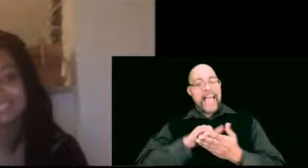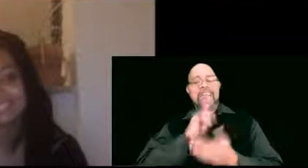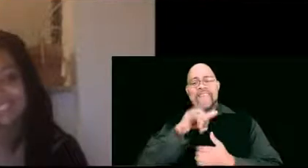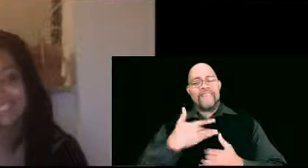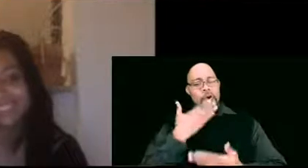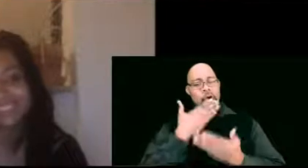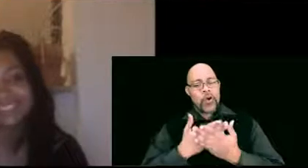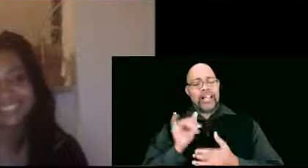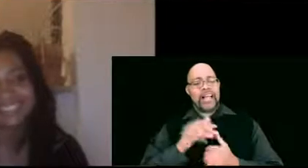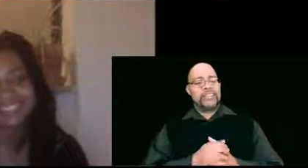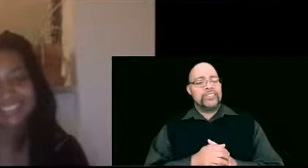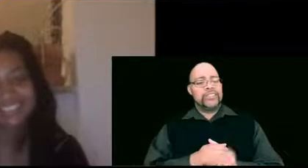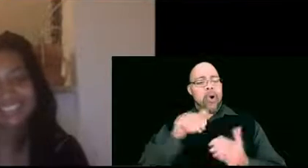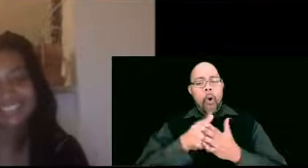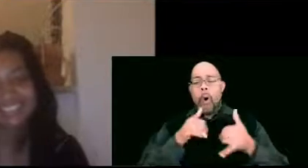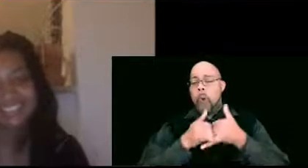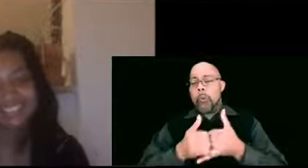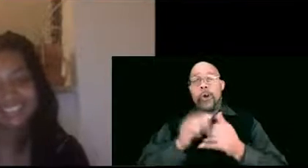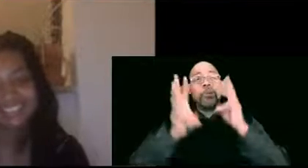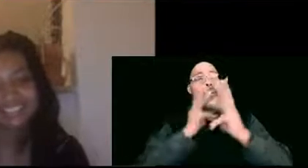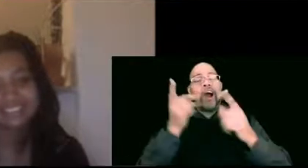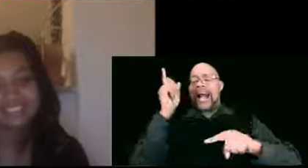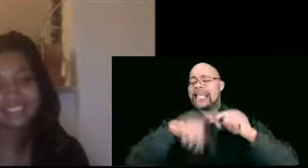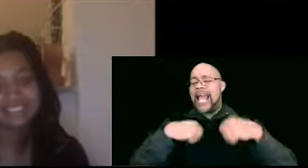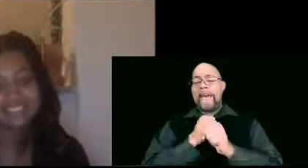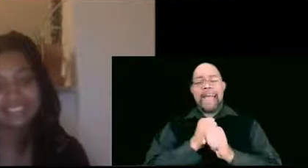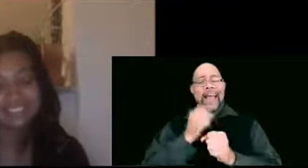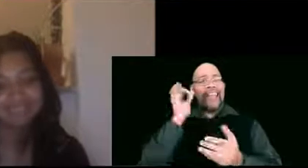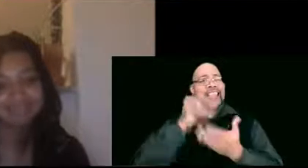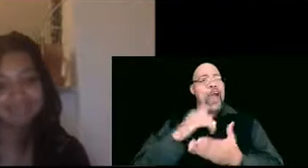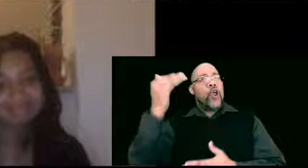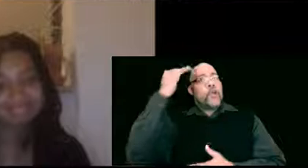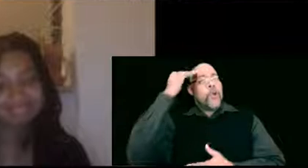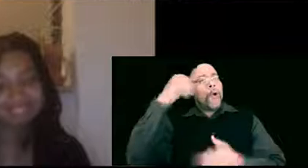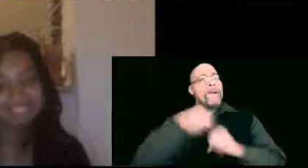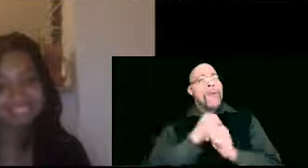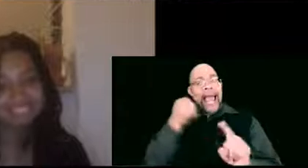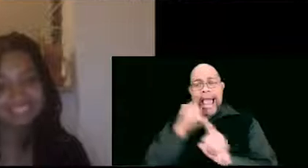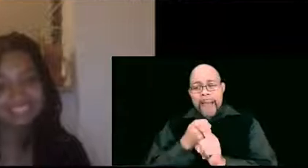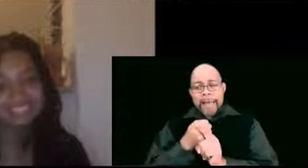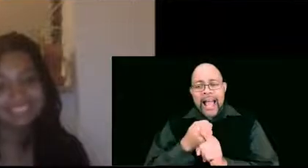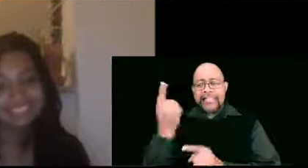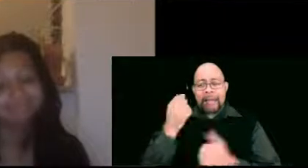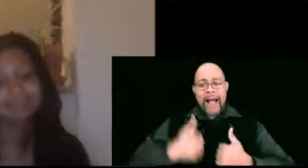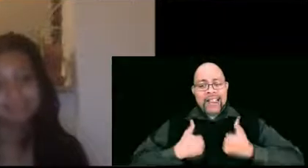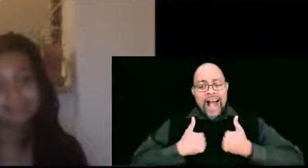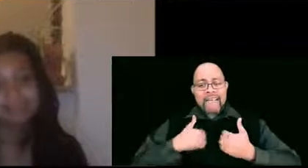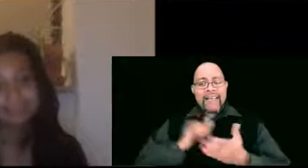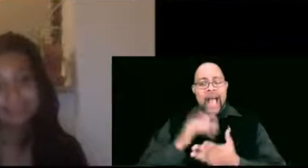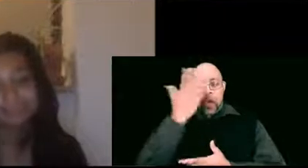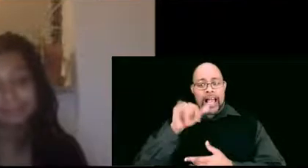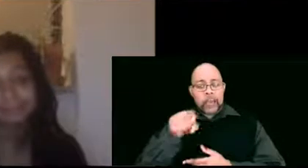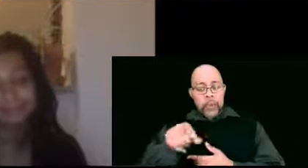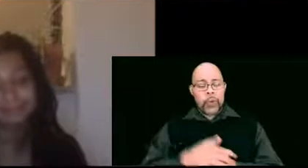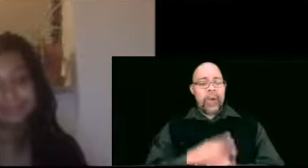Yeah, that does really feel good. Like all the awards in the world can't make up for just knowing that you've made an impact in somebody's